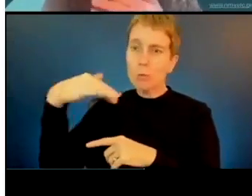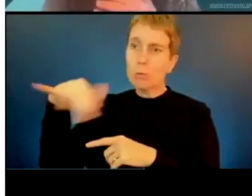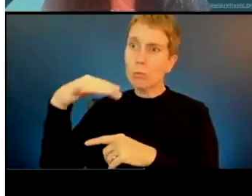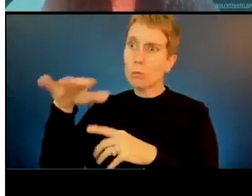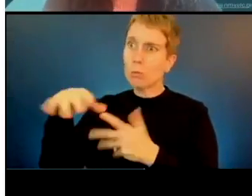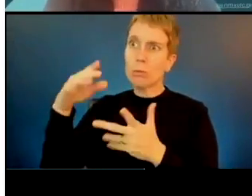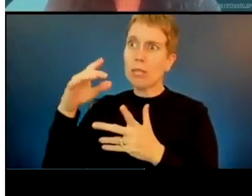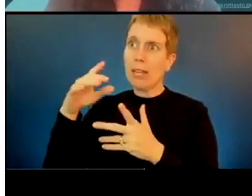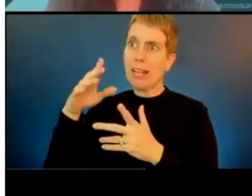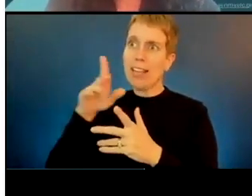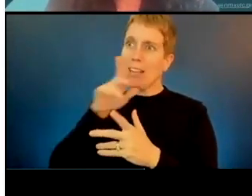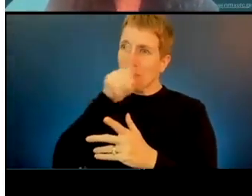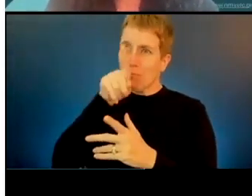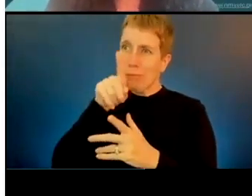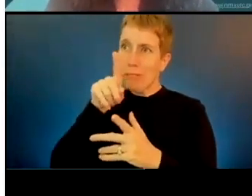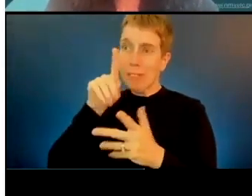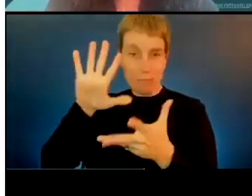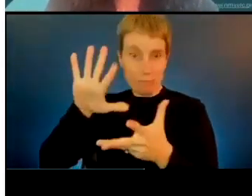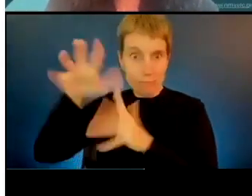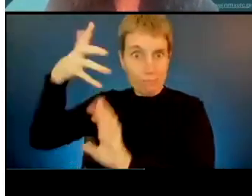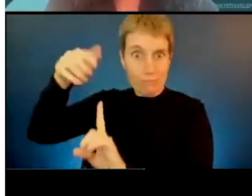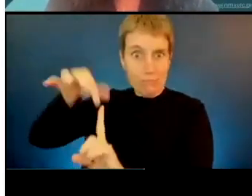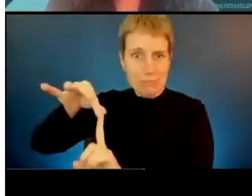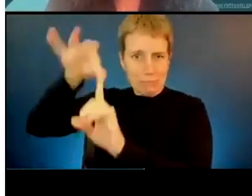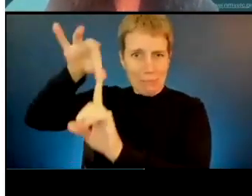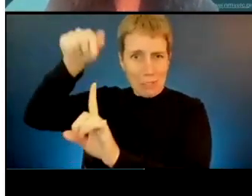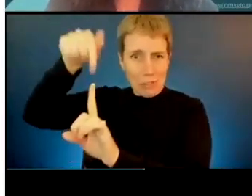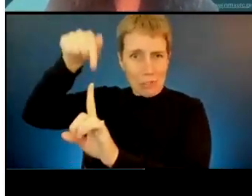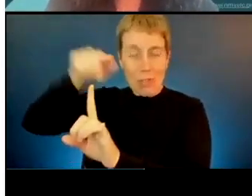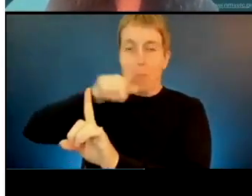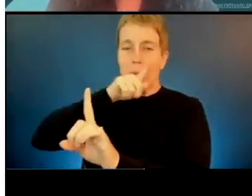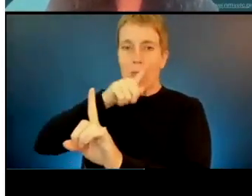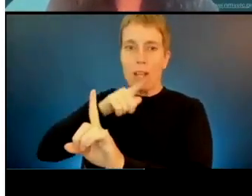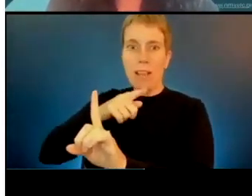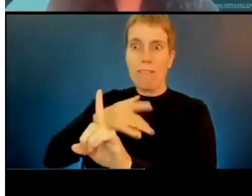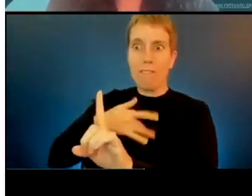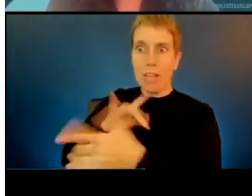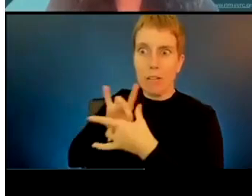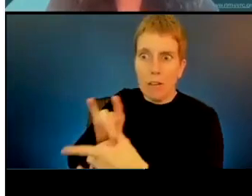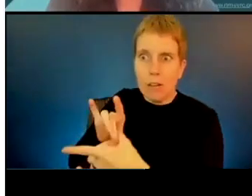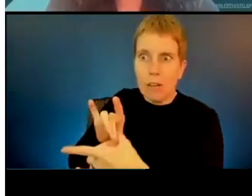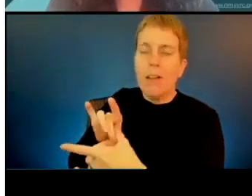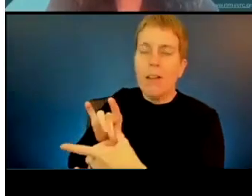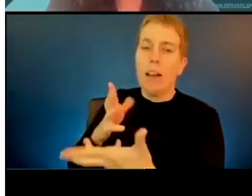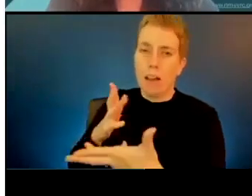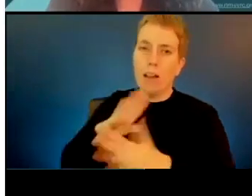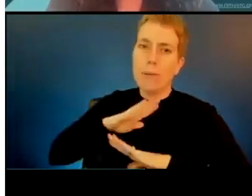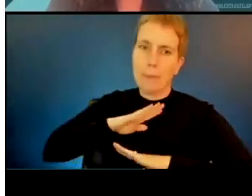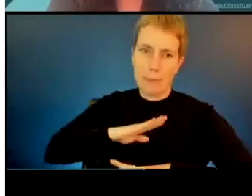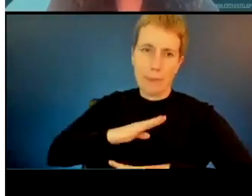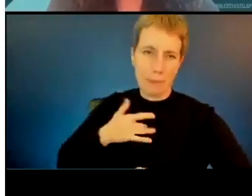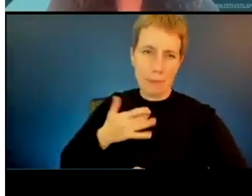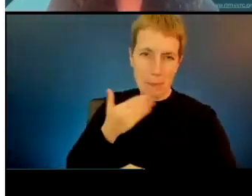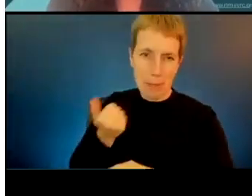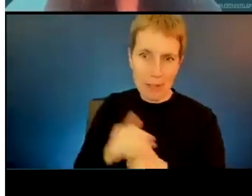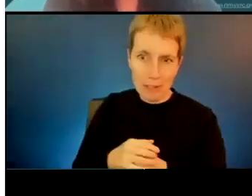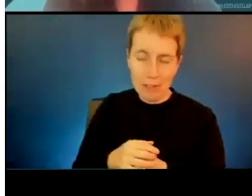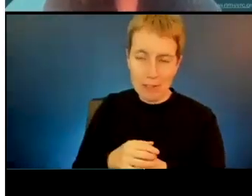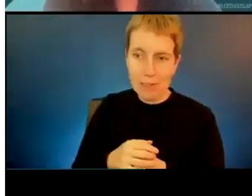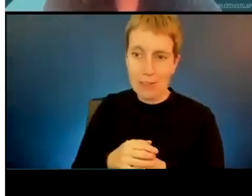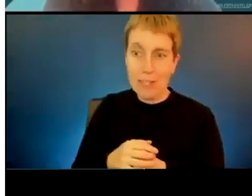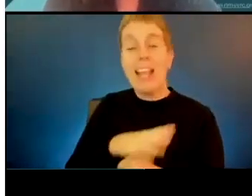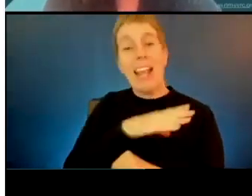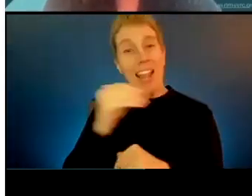Especially over the course of one's lifespan. So when trauma cues come up, or even just life events come up, they